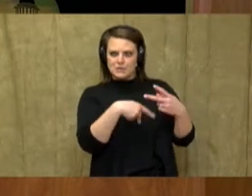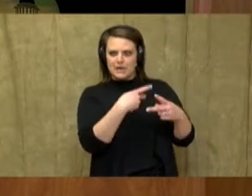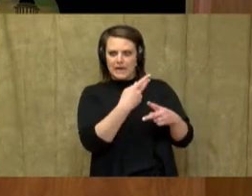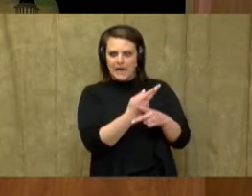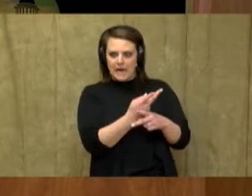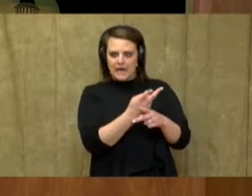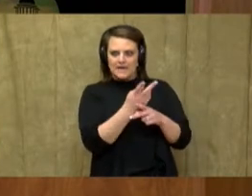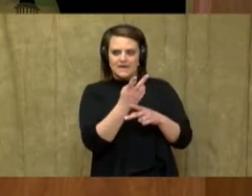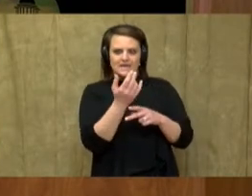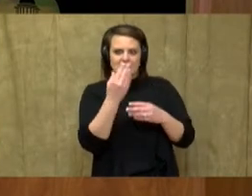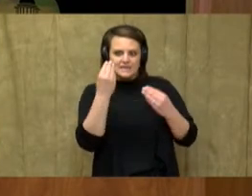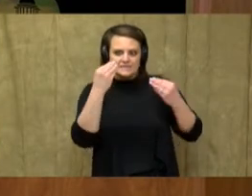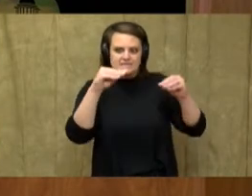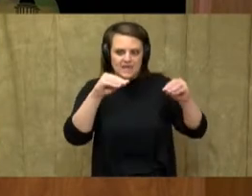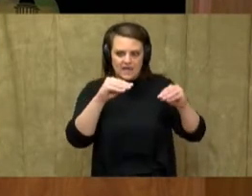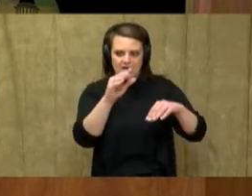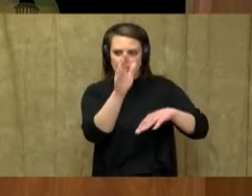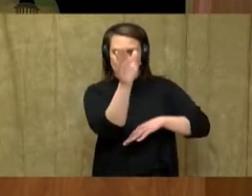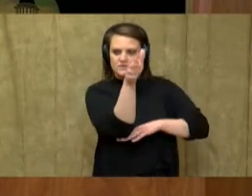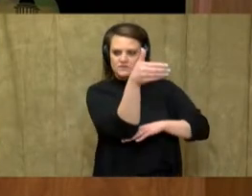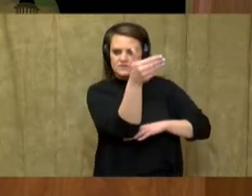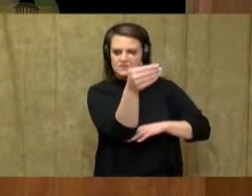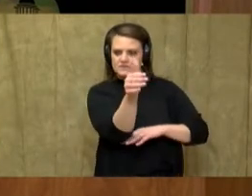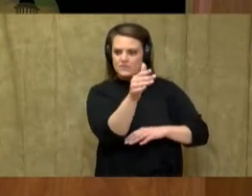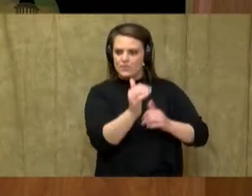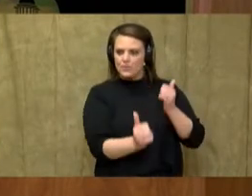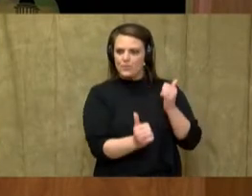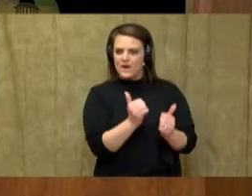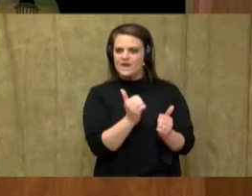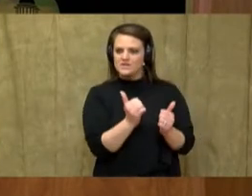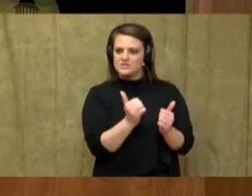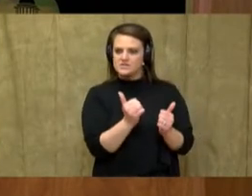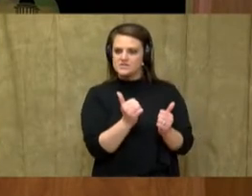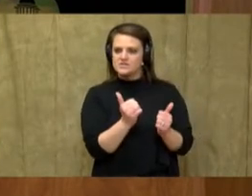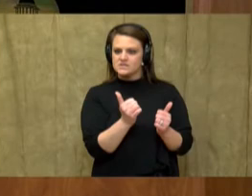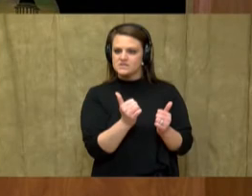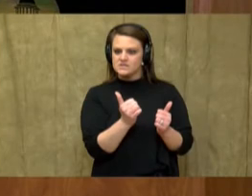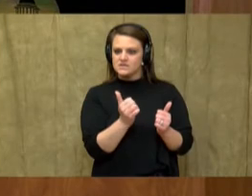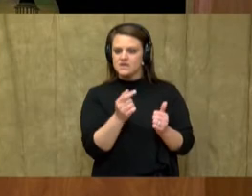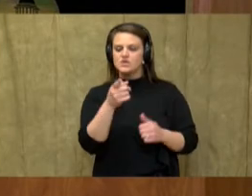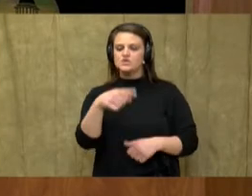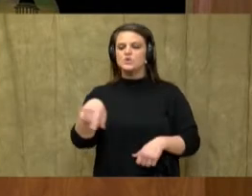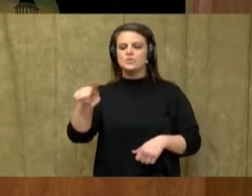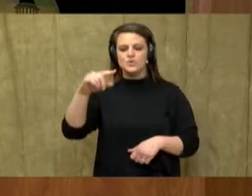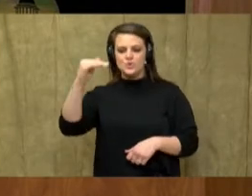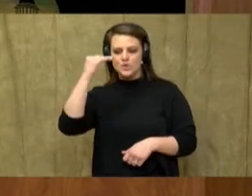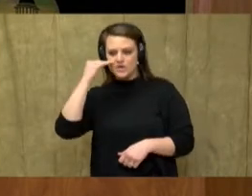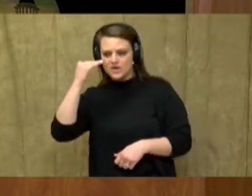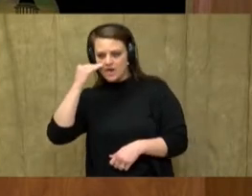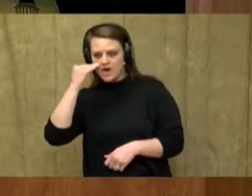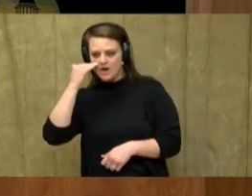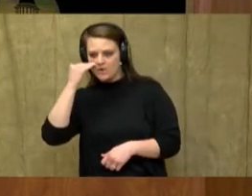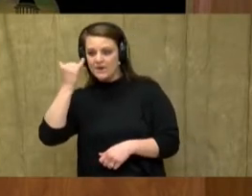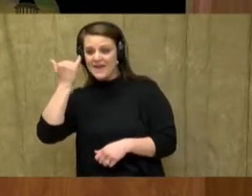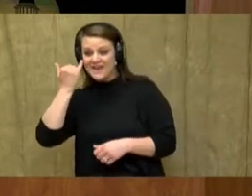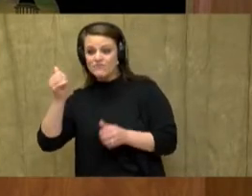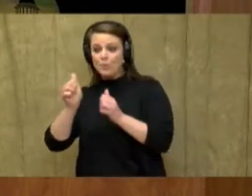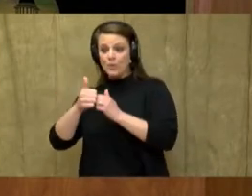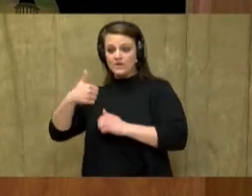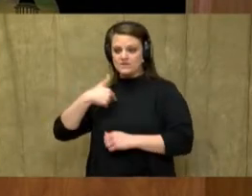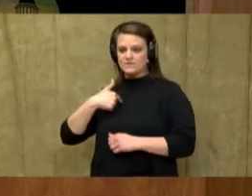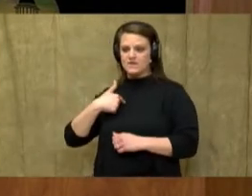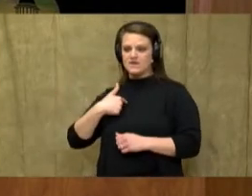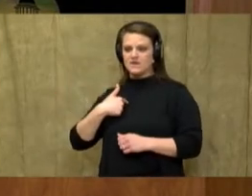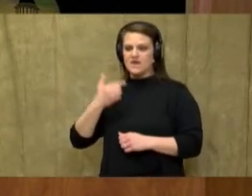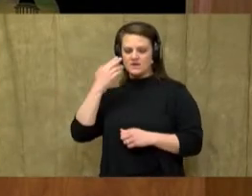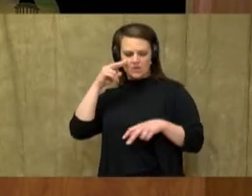Am I talking about the sail on a ship? Or am I talking about the sail in a store? You would know unless you were with me and knew